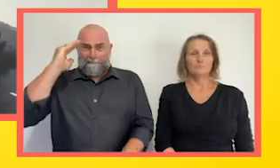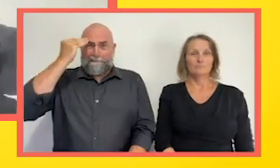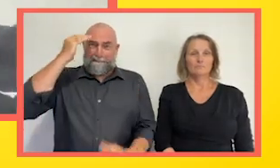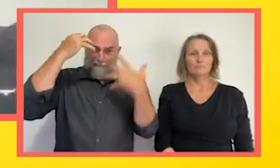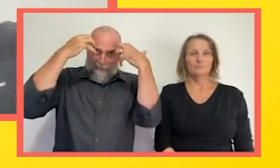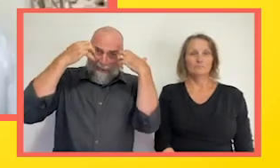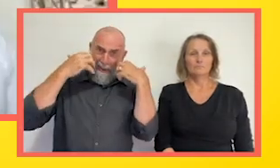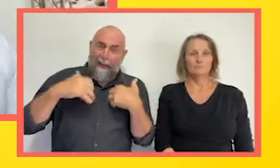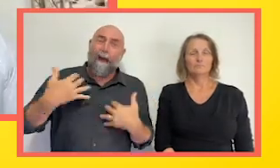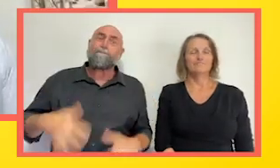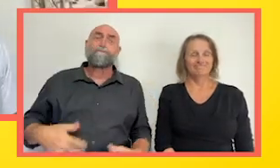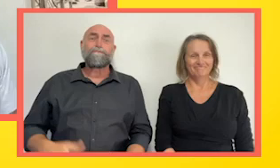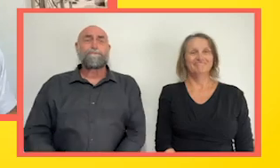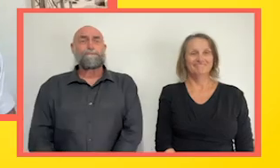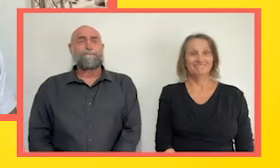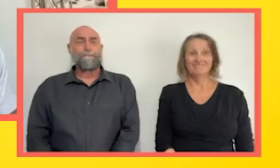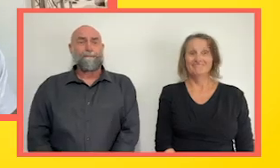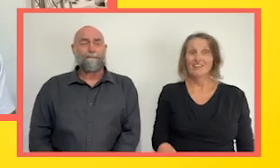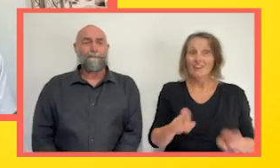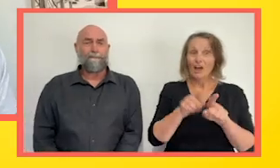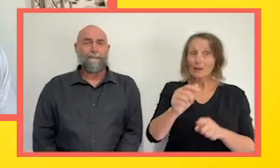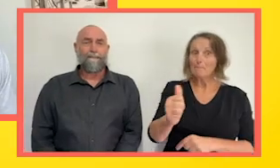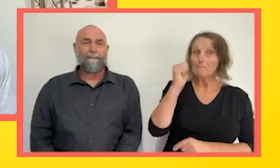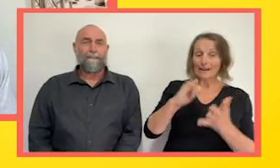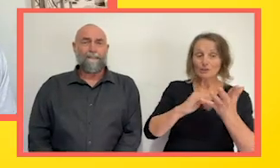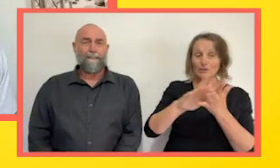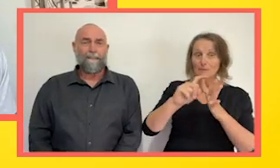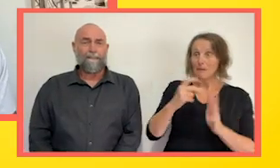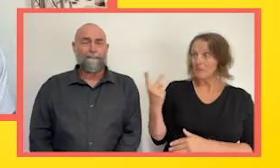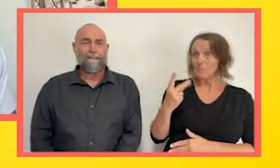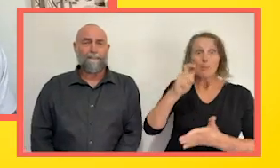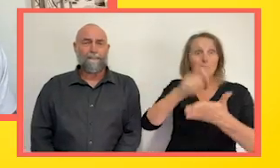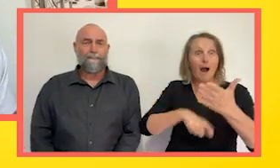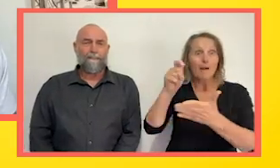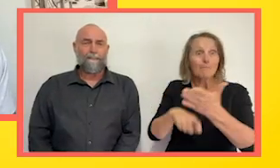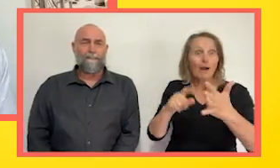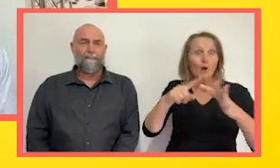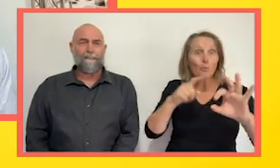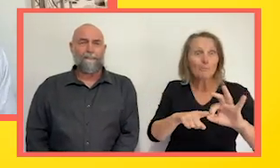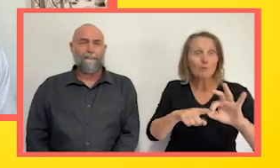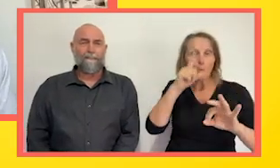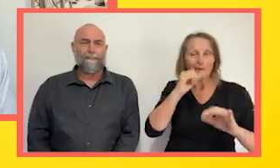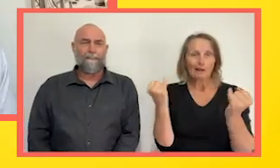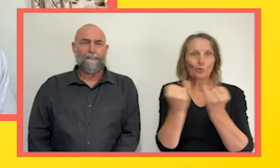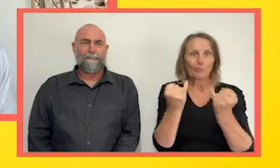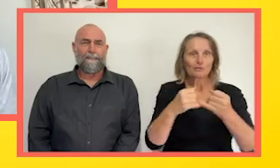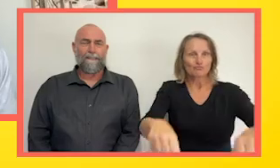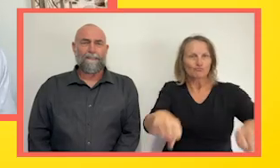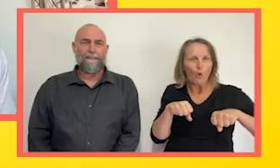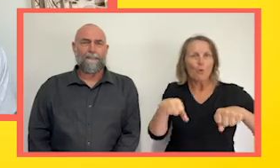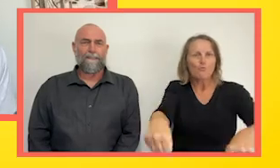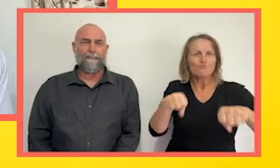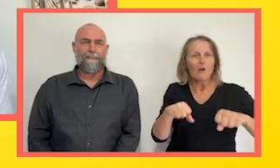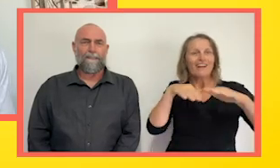back cramping. Well, Kurt, you said you can do it in the back shed, so maybe we can both get a row ergo each, and we can have a tackle of it and see who's the